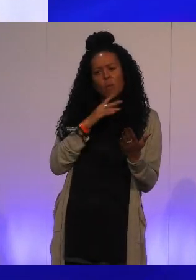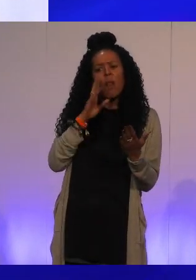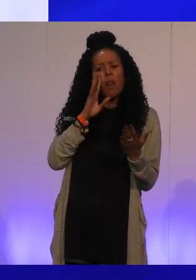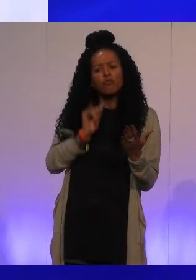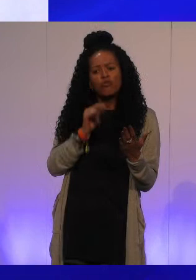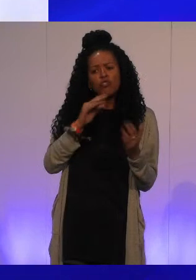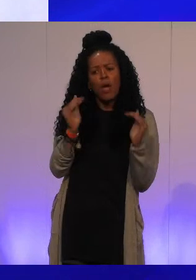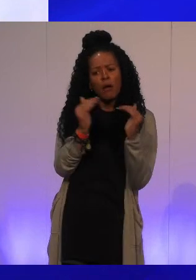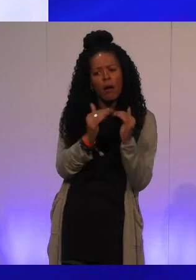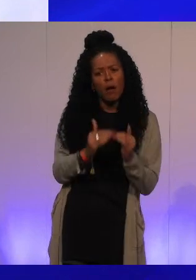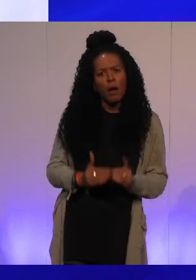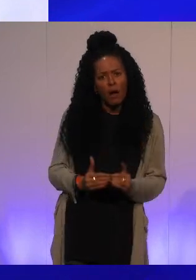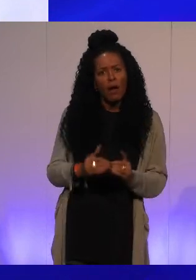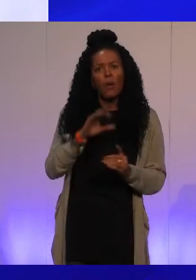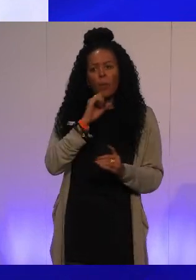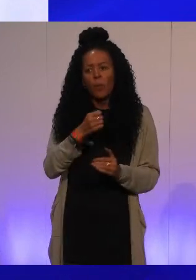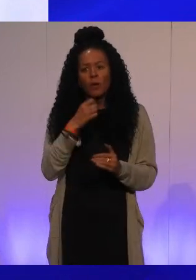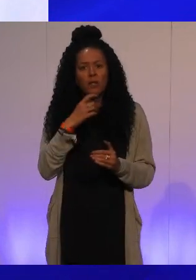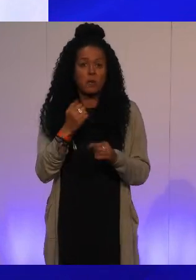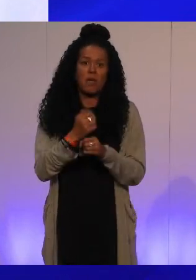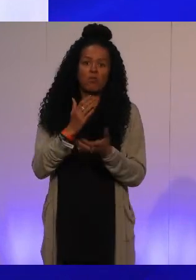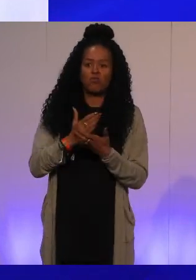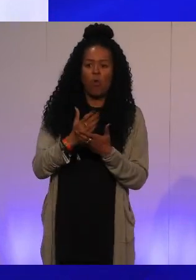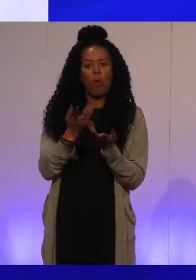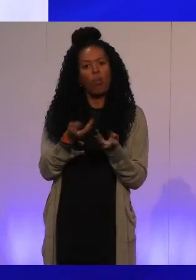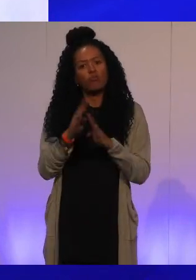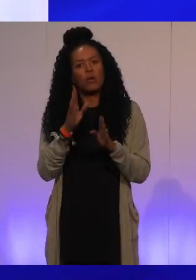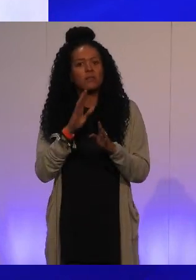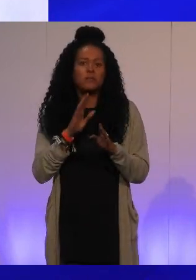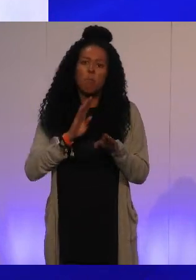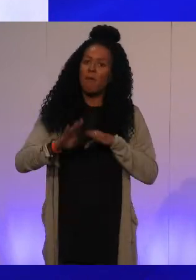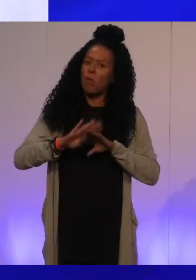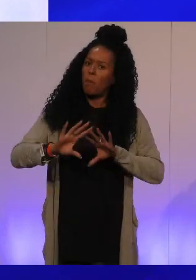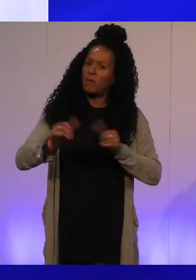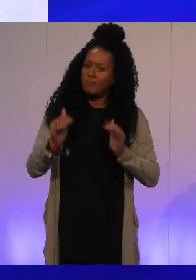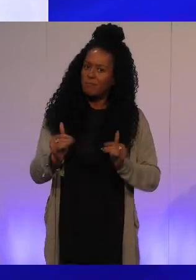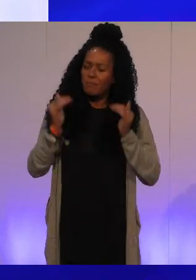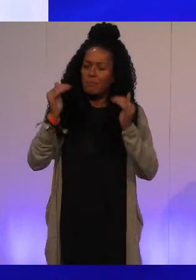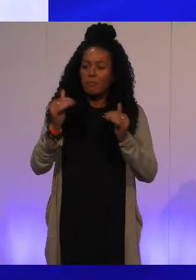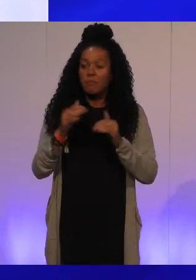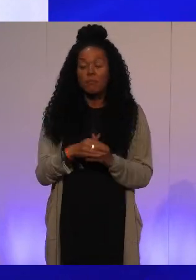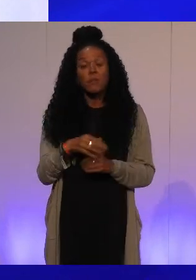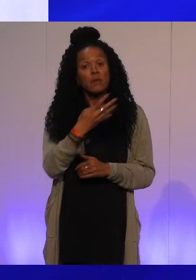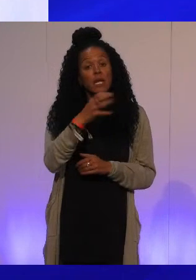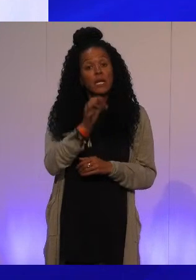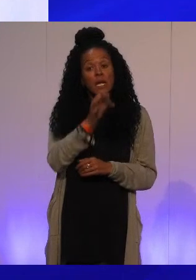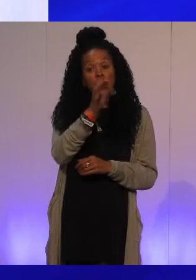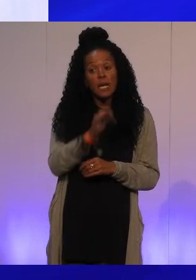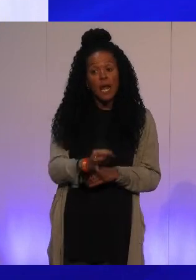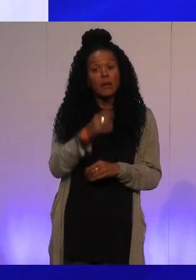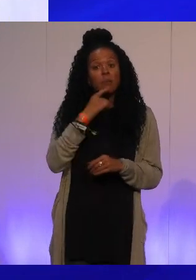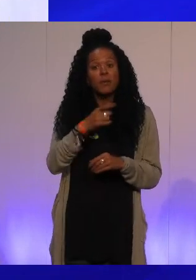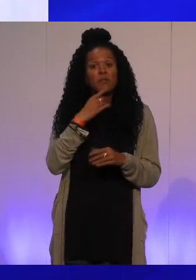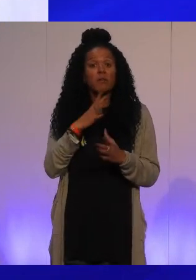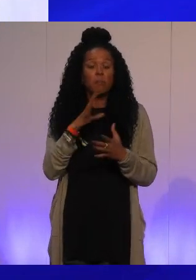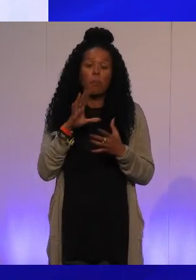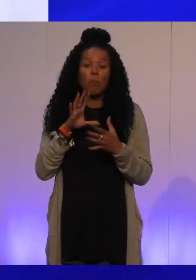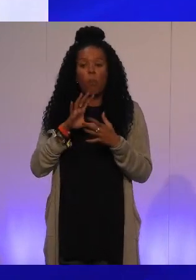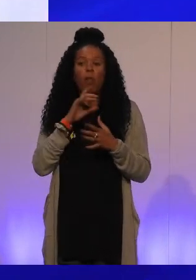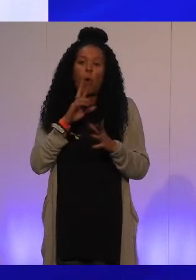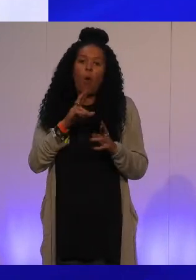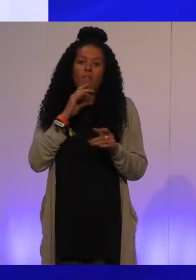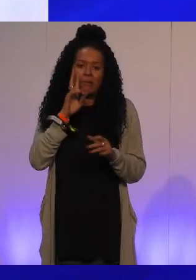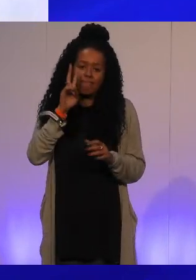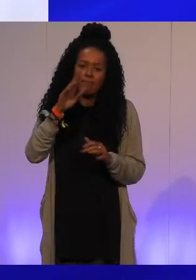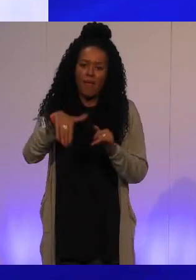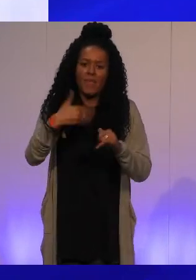how the Trust is performing. And 90% of them you want to see with the bronze accreditation by the end of this year, which